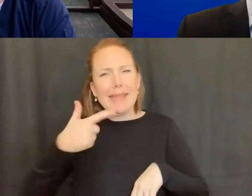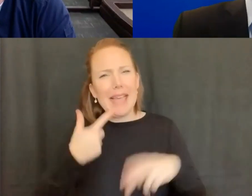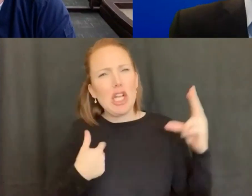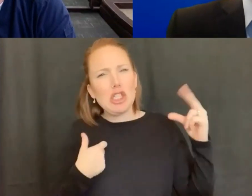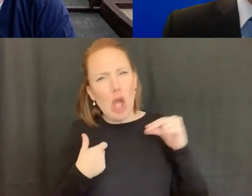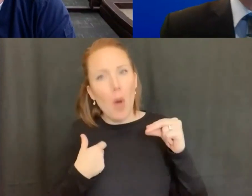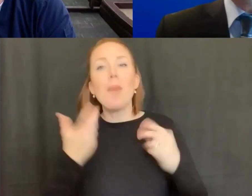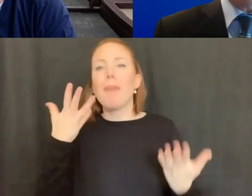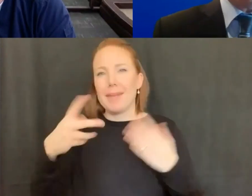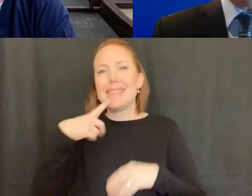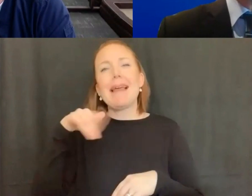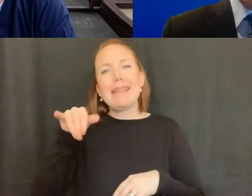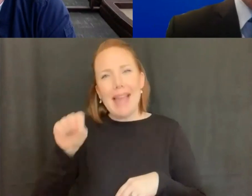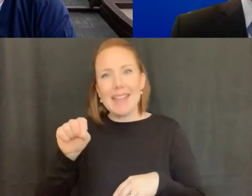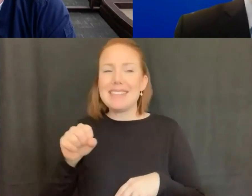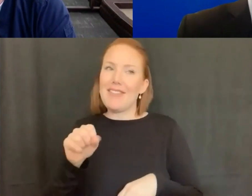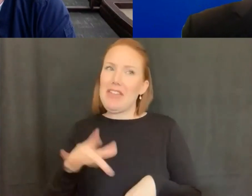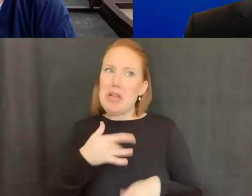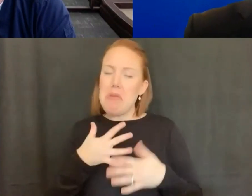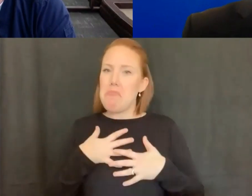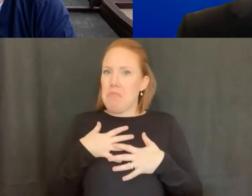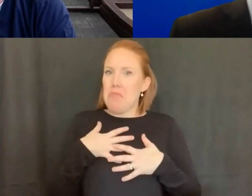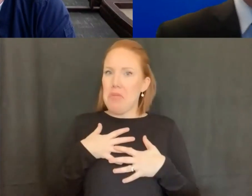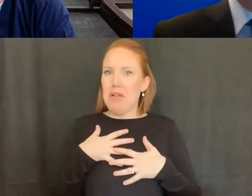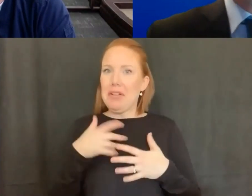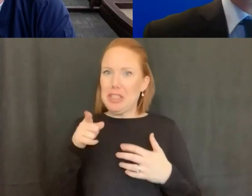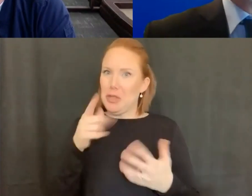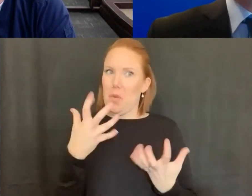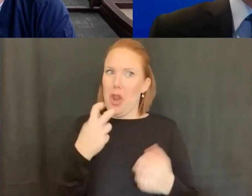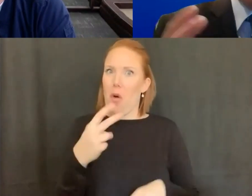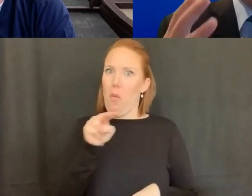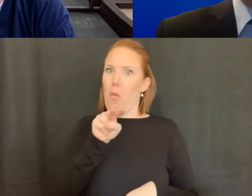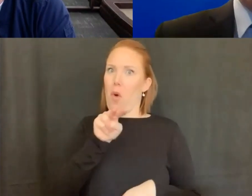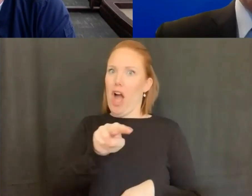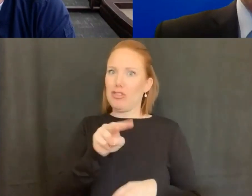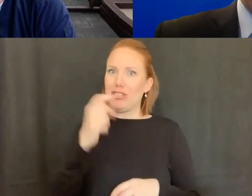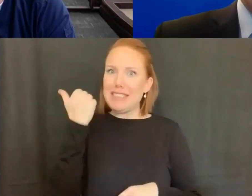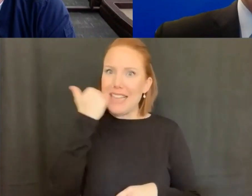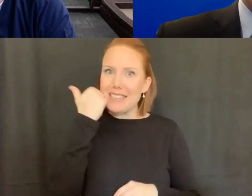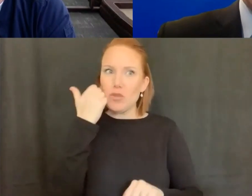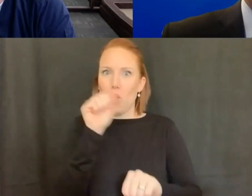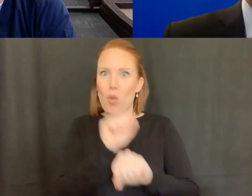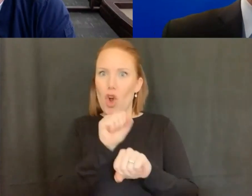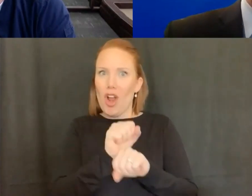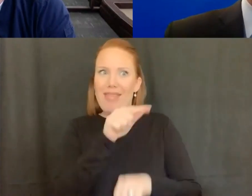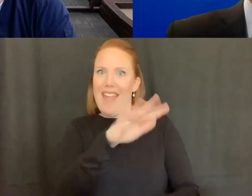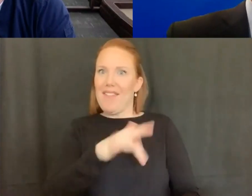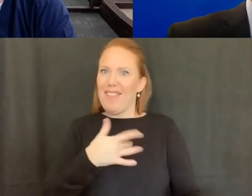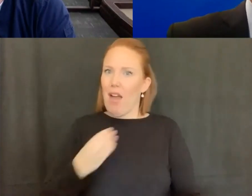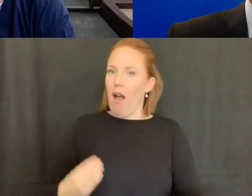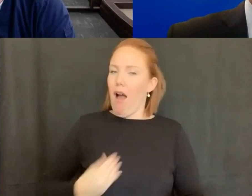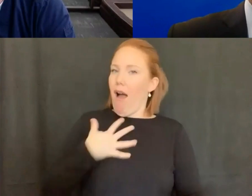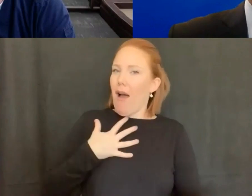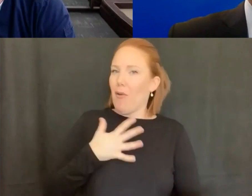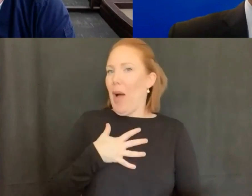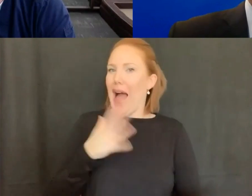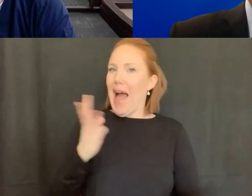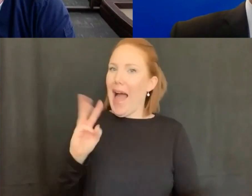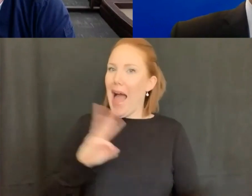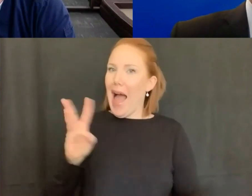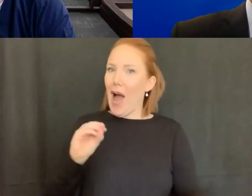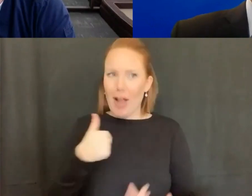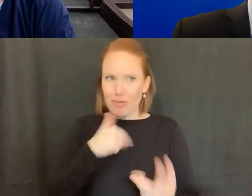And he said it was flattering. They want to like watch him work, and that means a lot. Like they really respect the work he does and they want